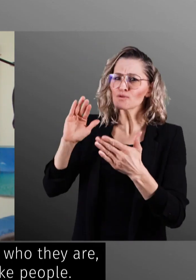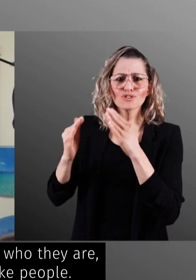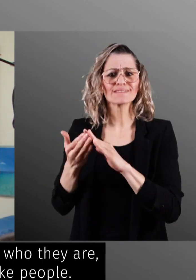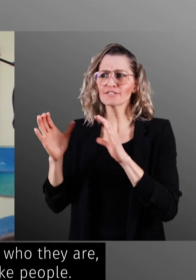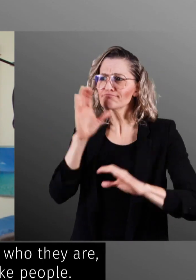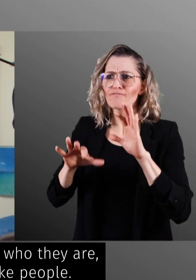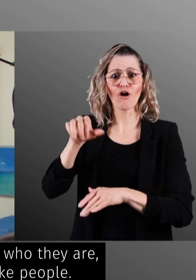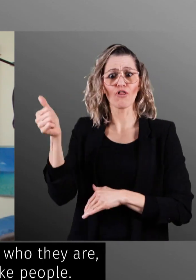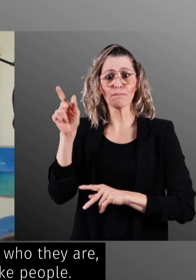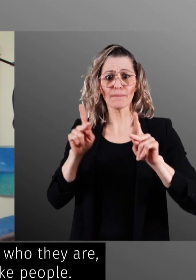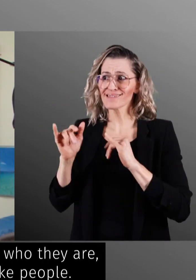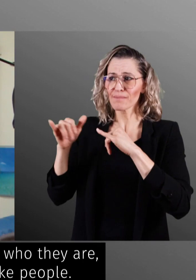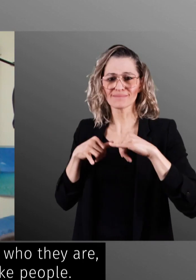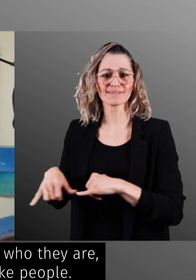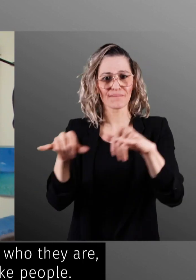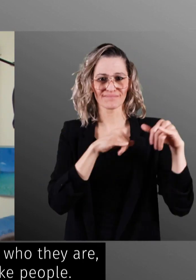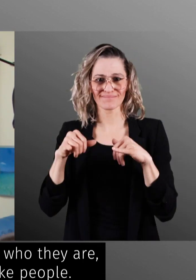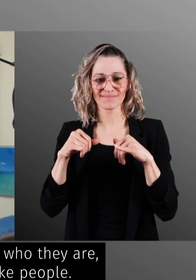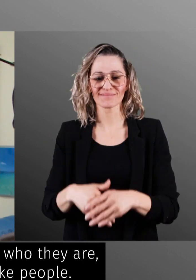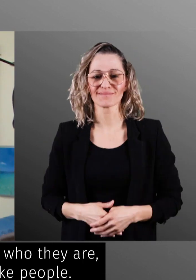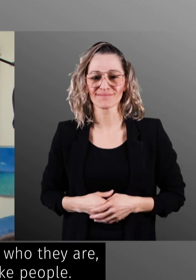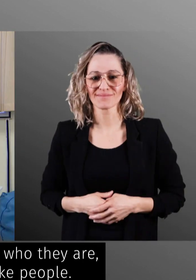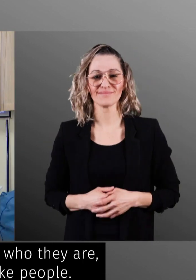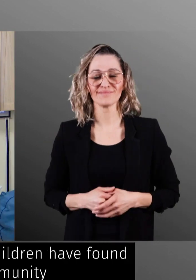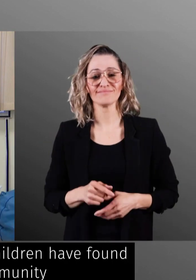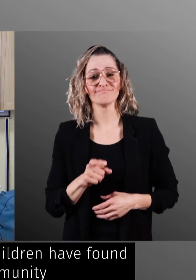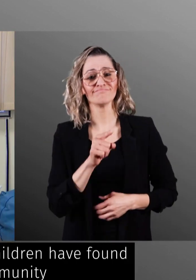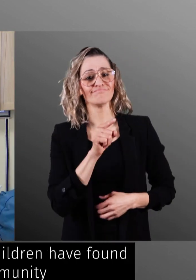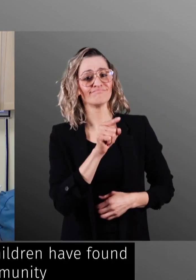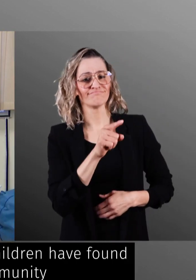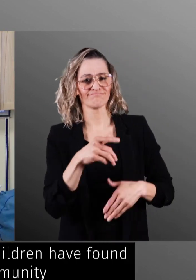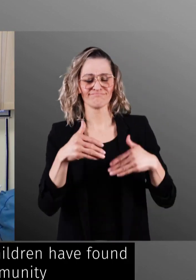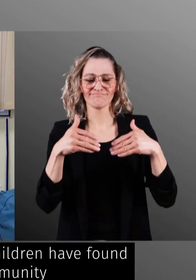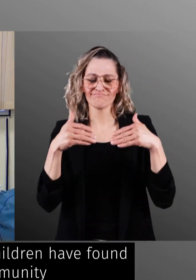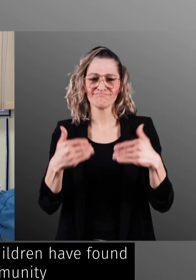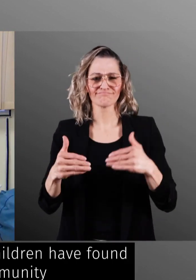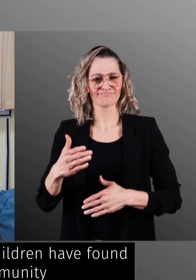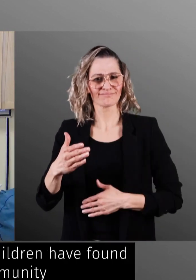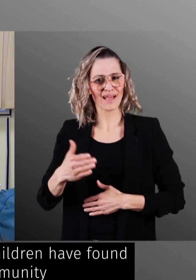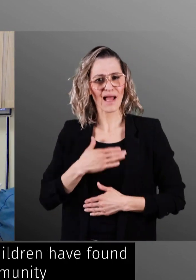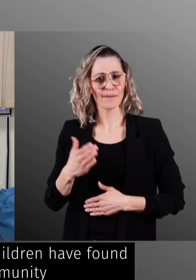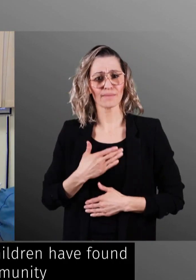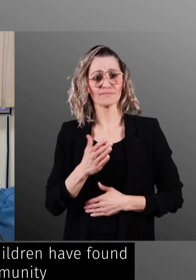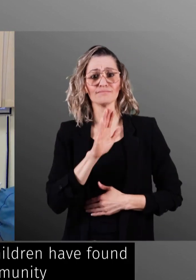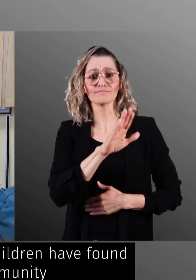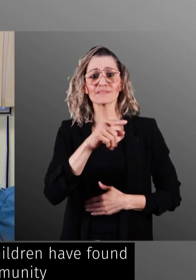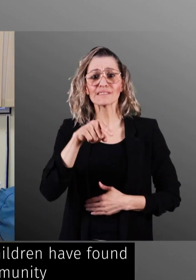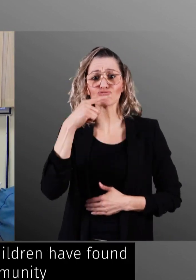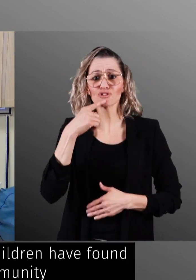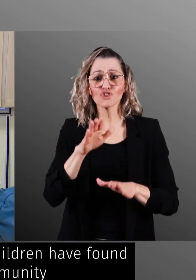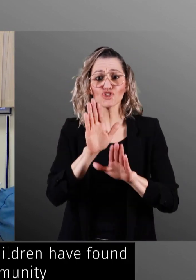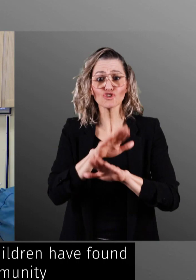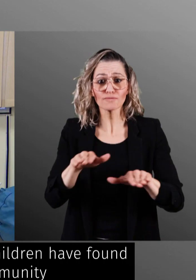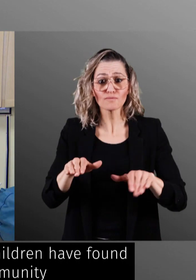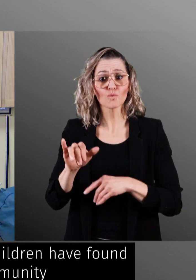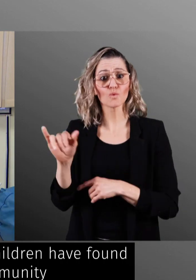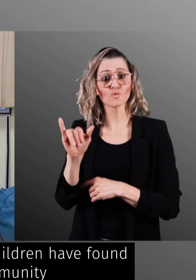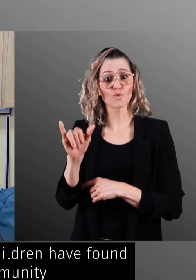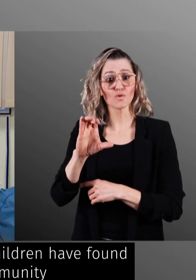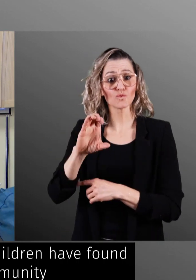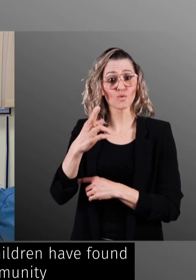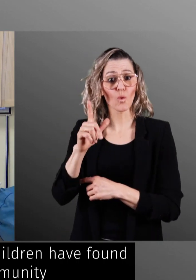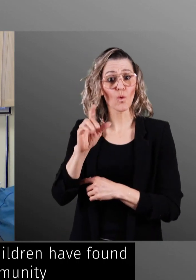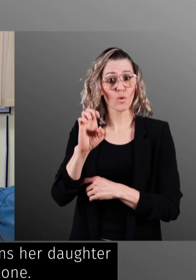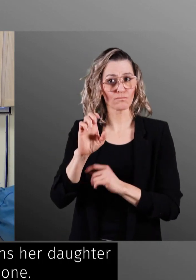embrace who they are, find a community, find other like people. Kalinowski says she and her hearing children have found space in the local